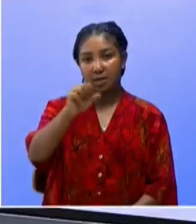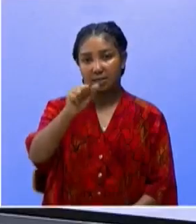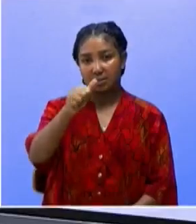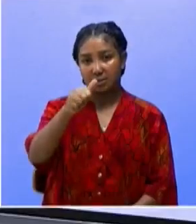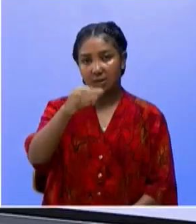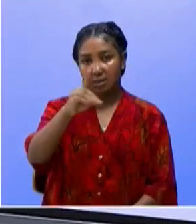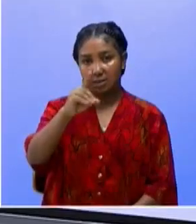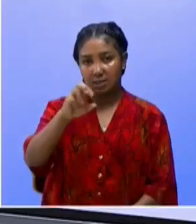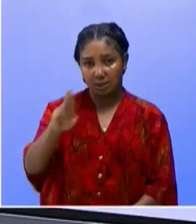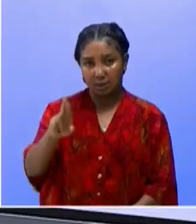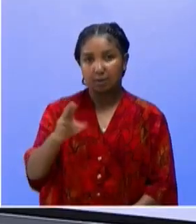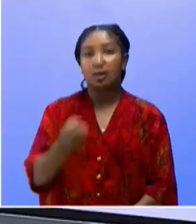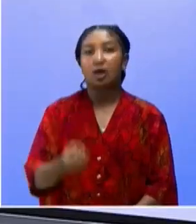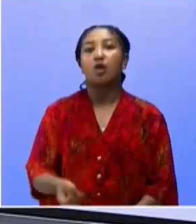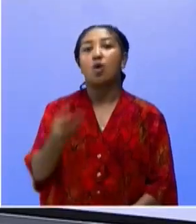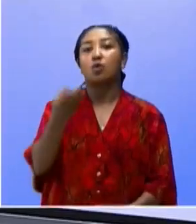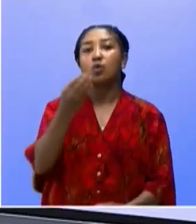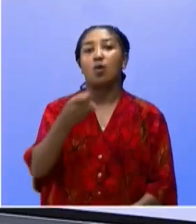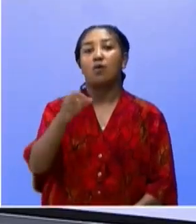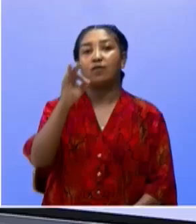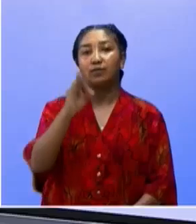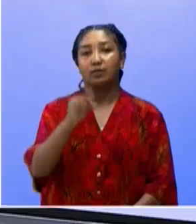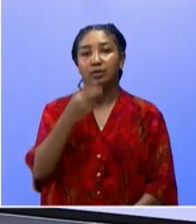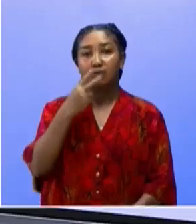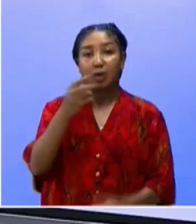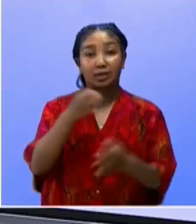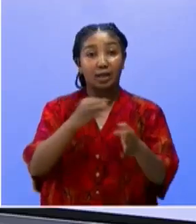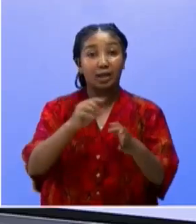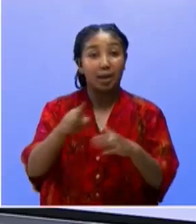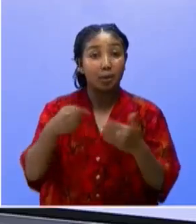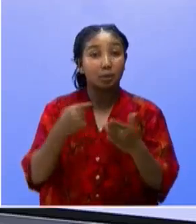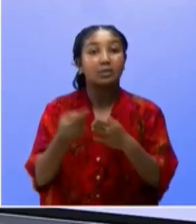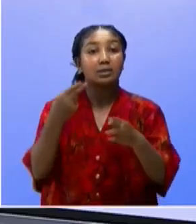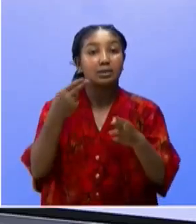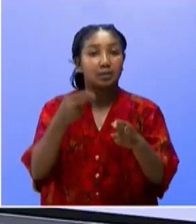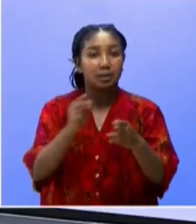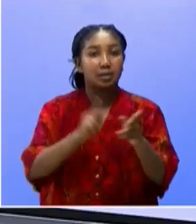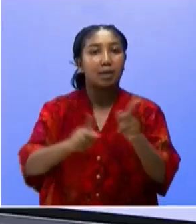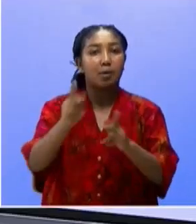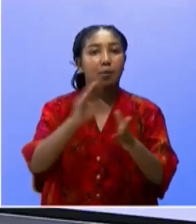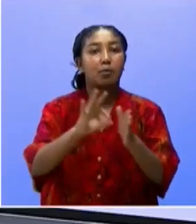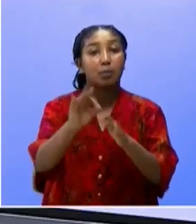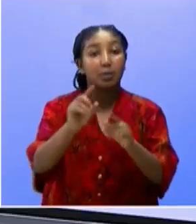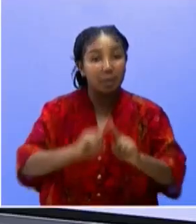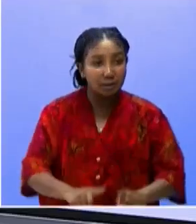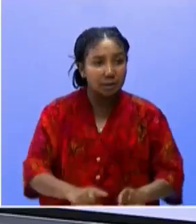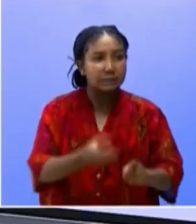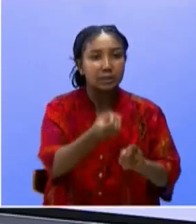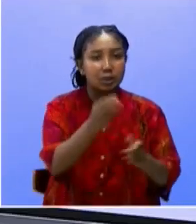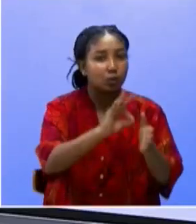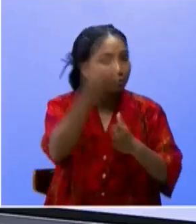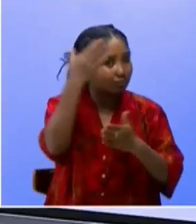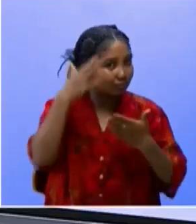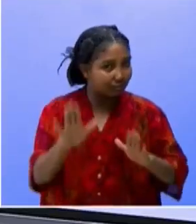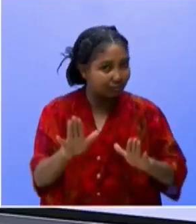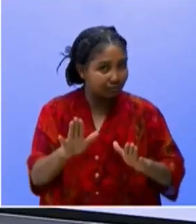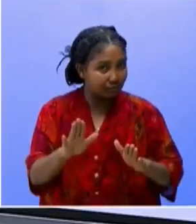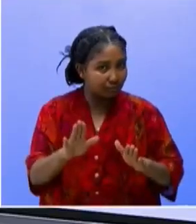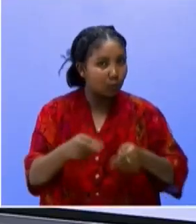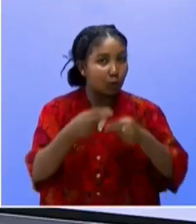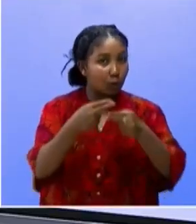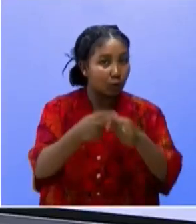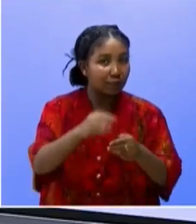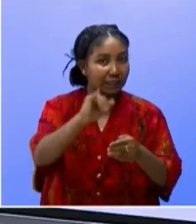Okay? A lot of. Now you are telling about the number of the people, but not the exact number. That's why we call it